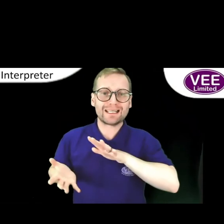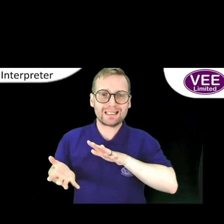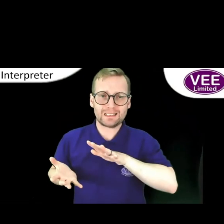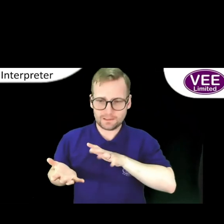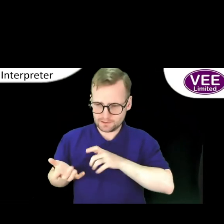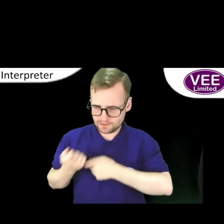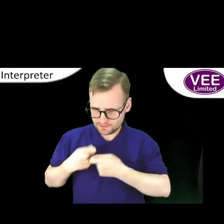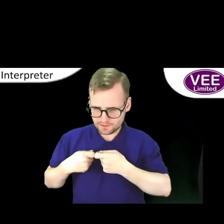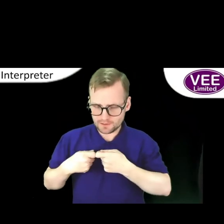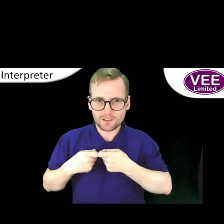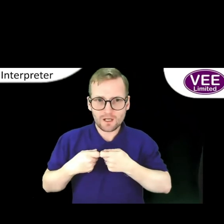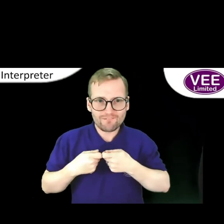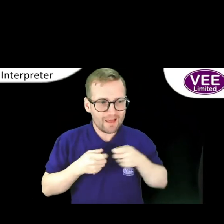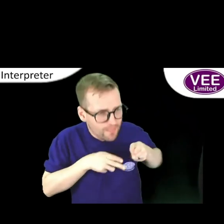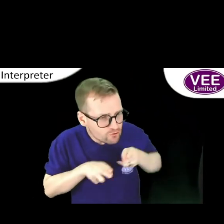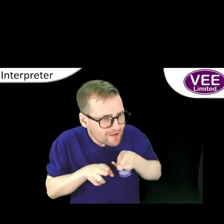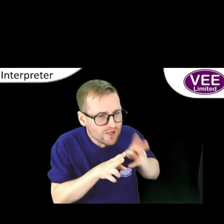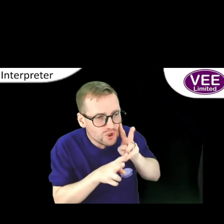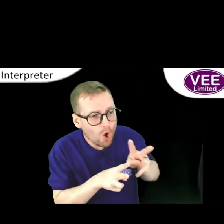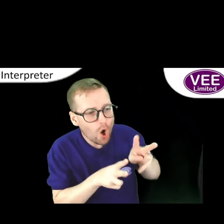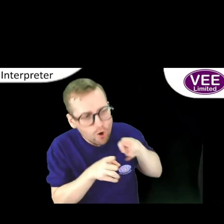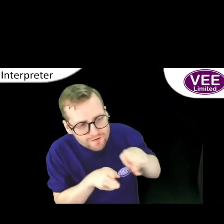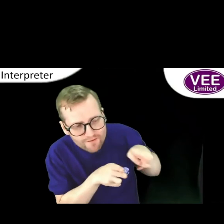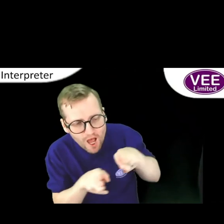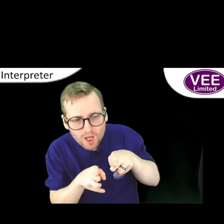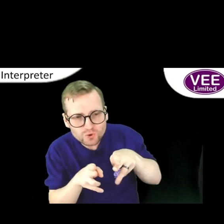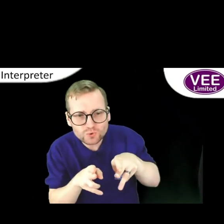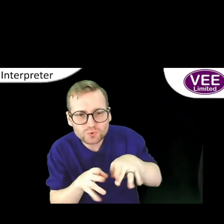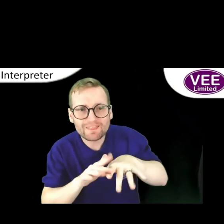The river wound its way down to the sea.